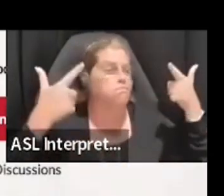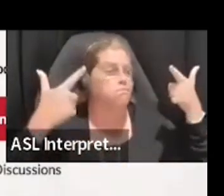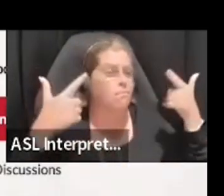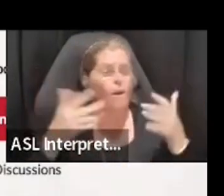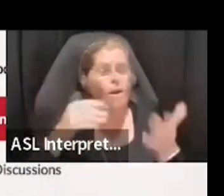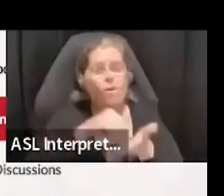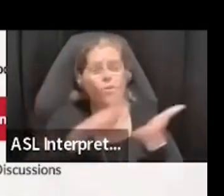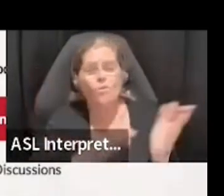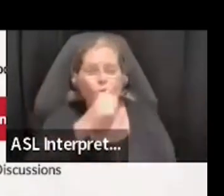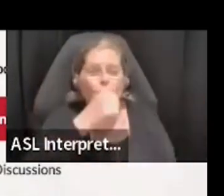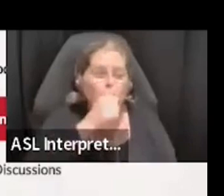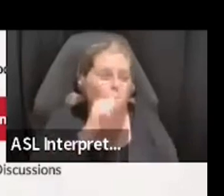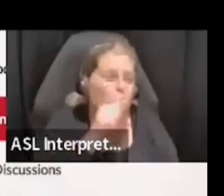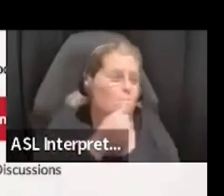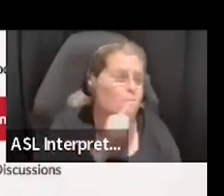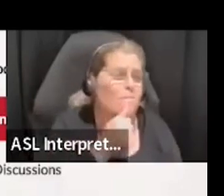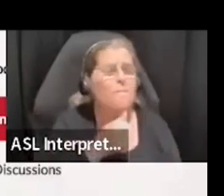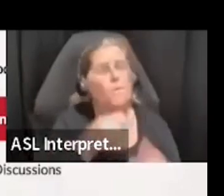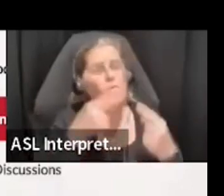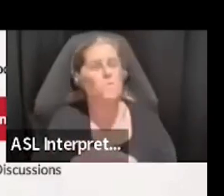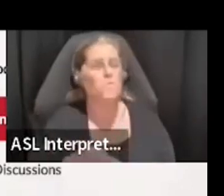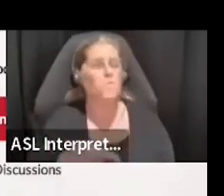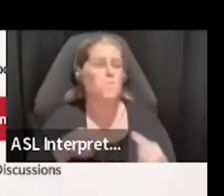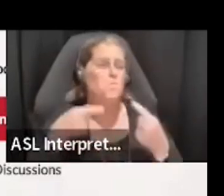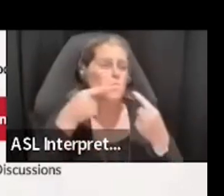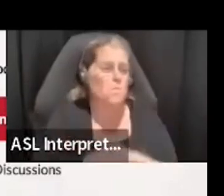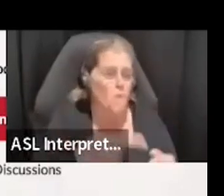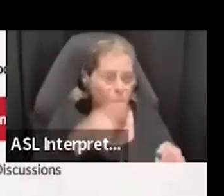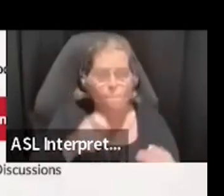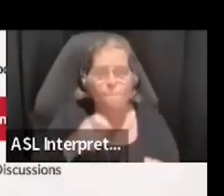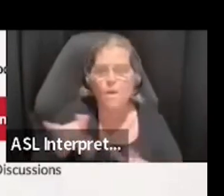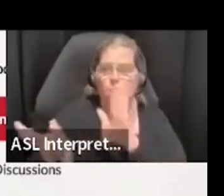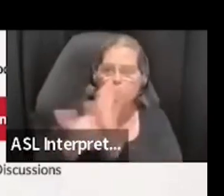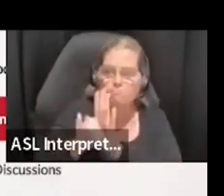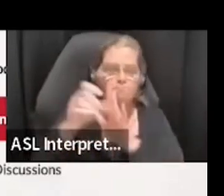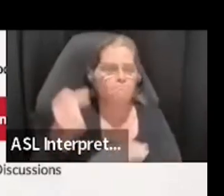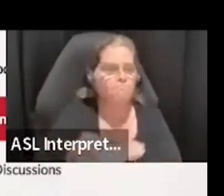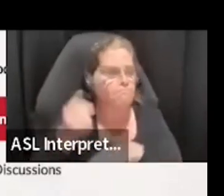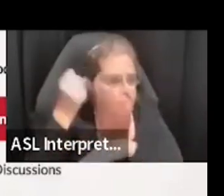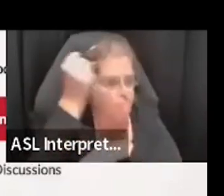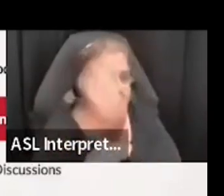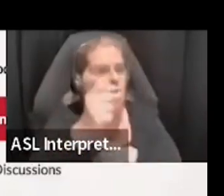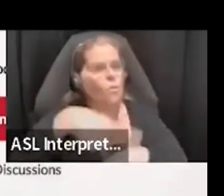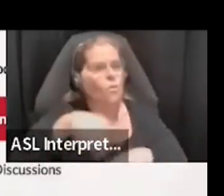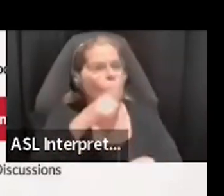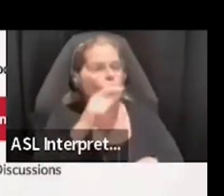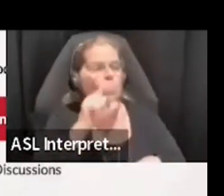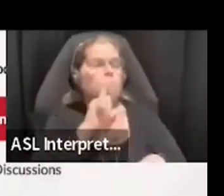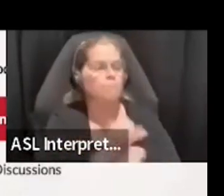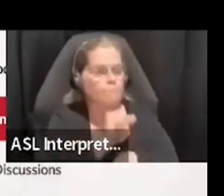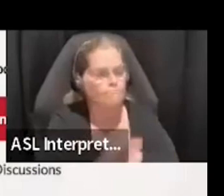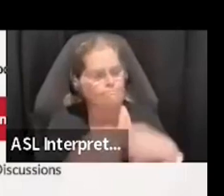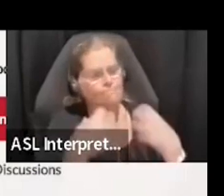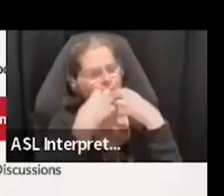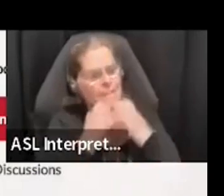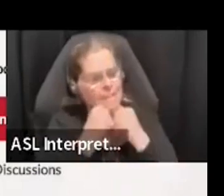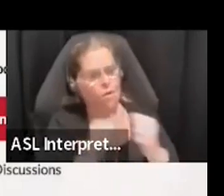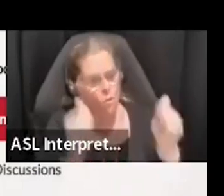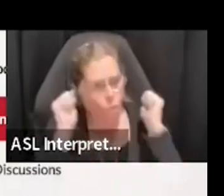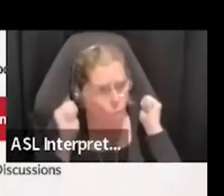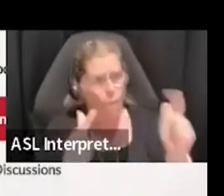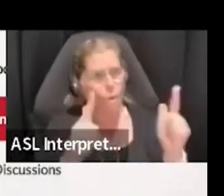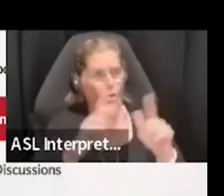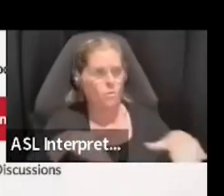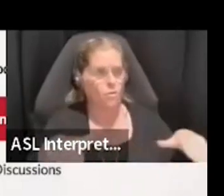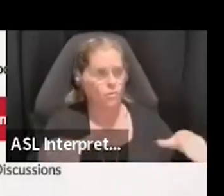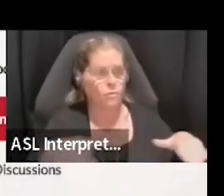enormous consequences. We must find a way to appoint and elect those who genuinely care about the education of all children. Our children have been traumatized